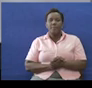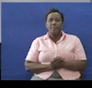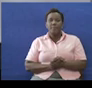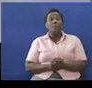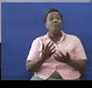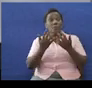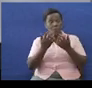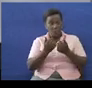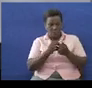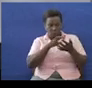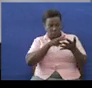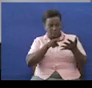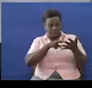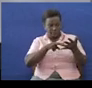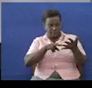to water,